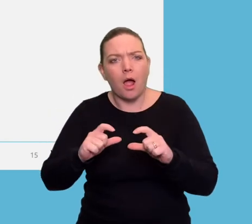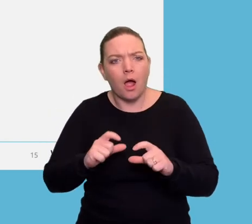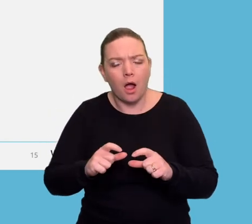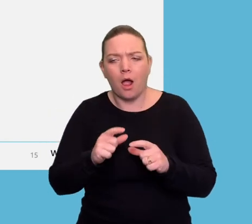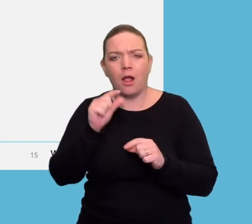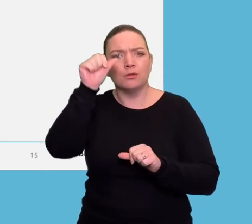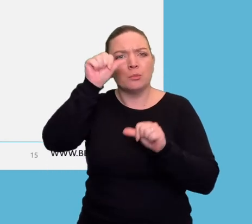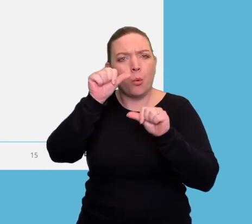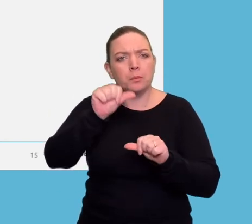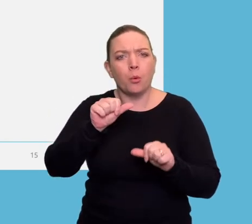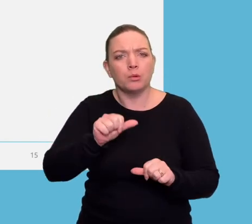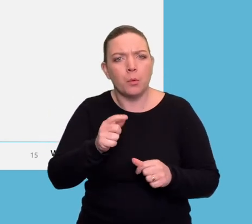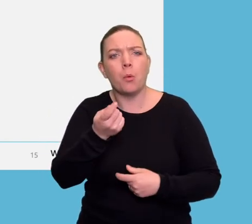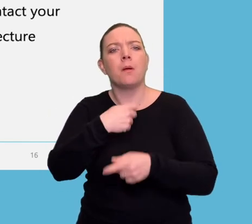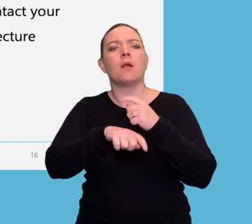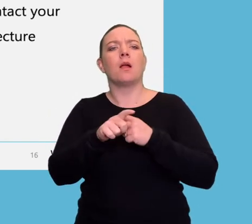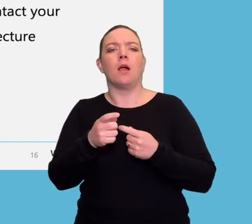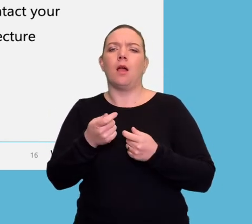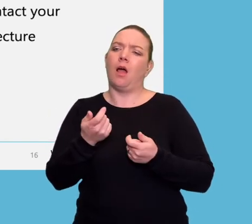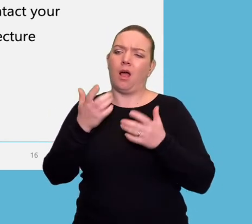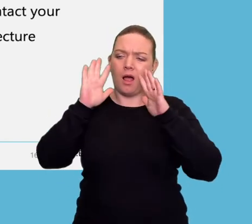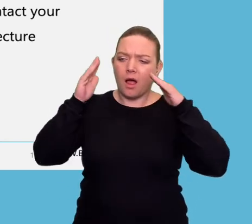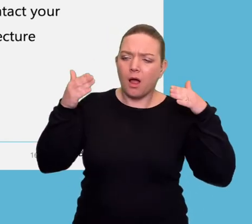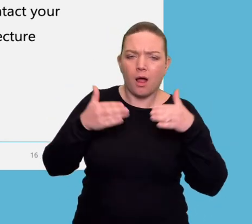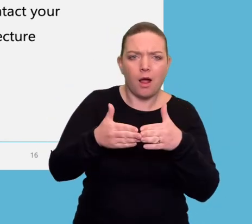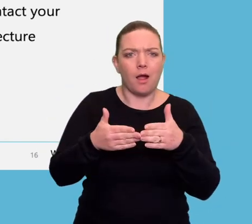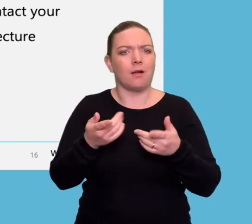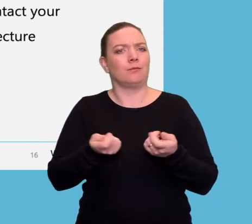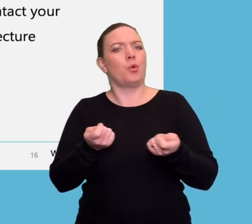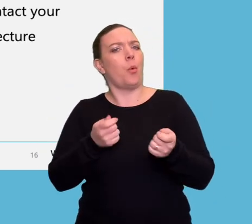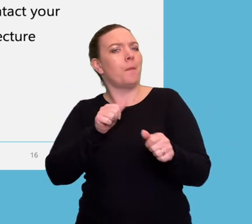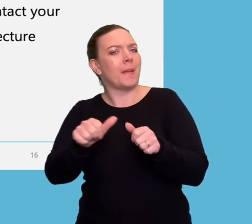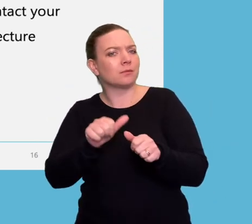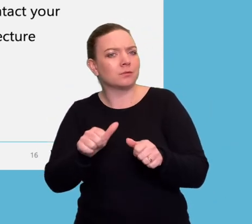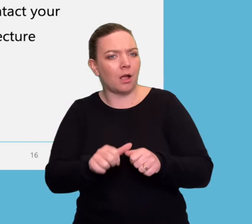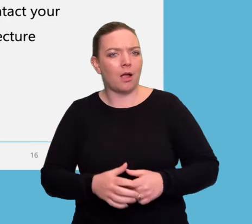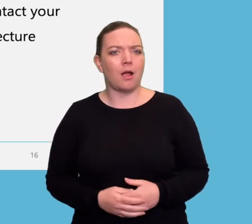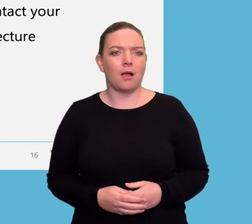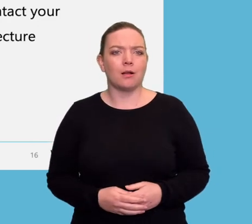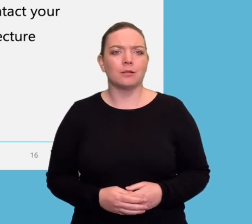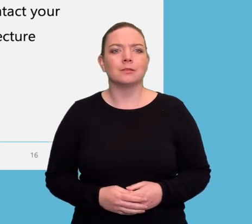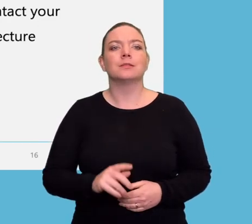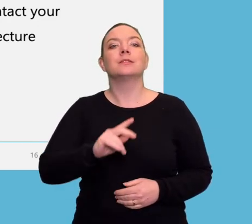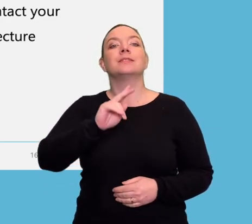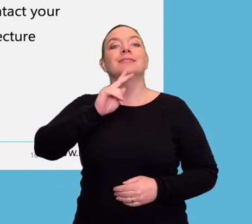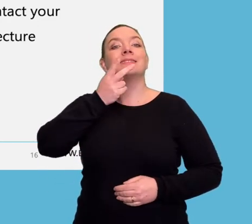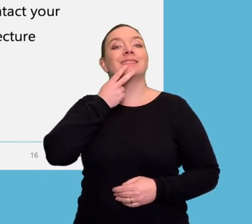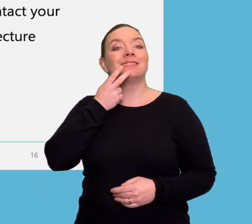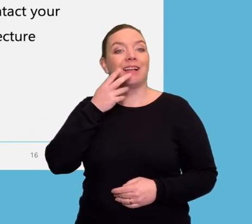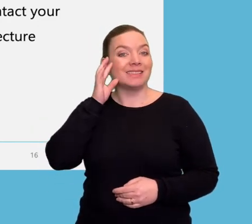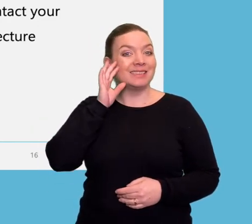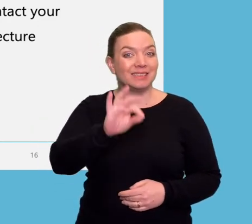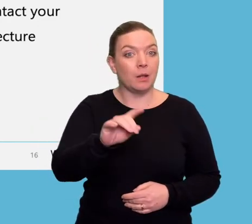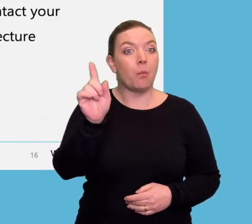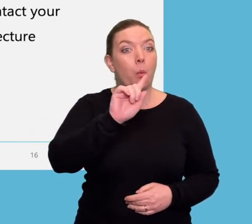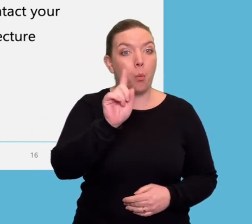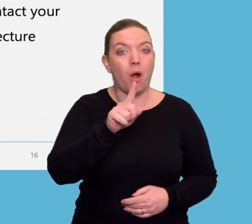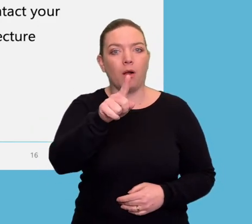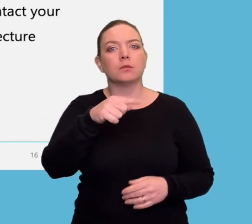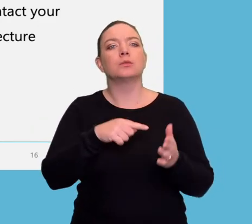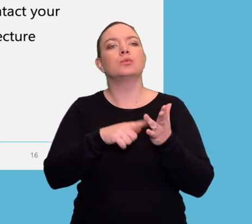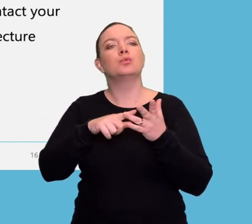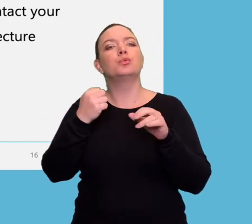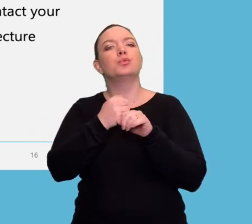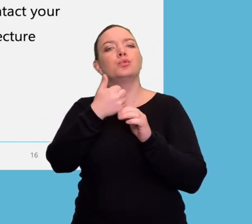able to concentrate better. Tip two is to incorporate the use of a to-do list, and this can be done in addition to a